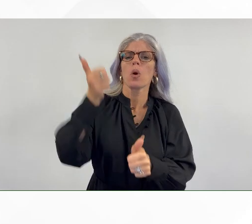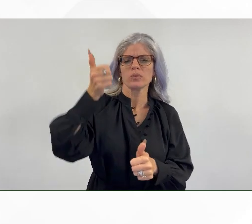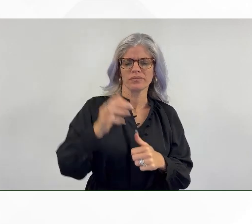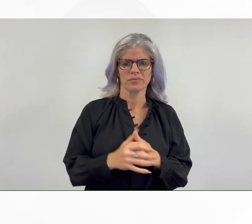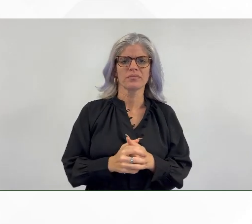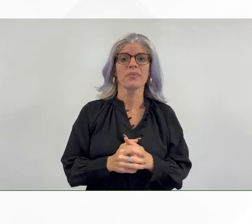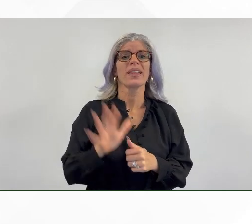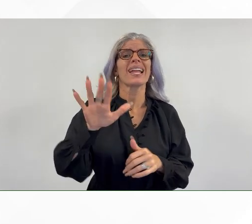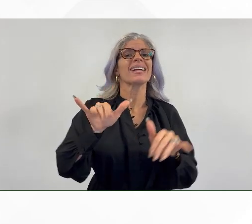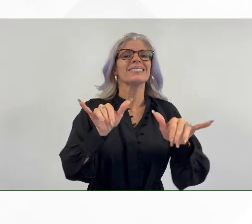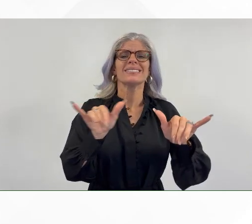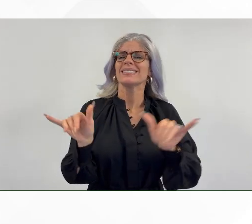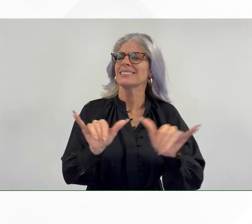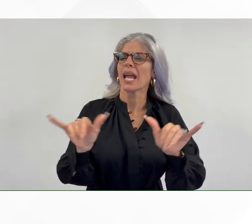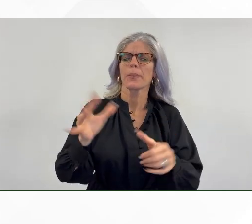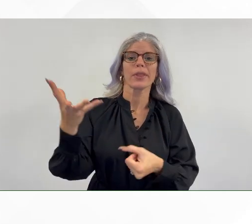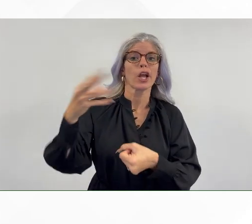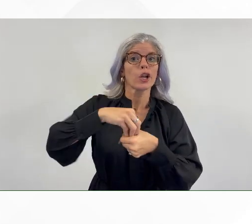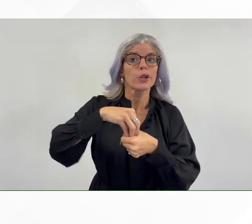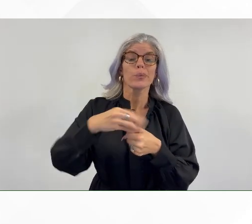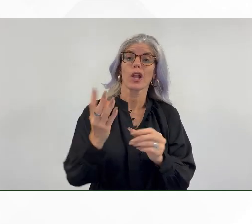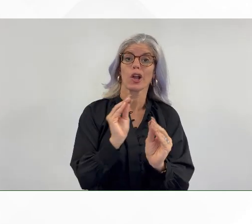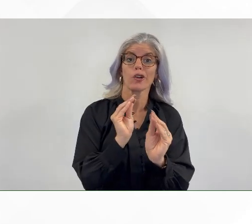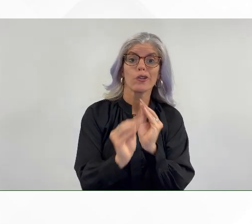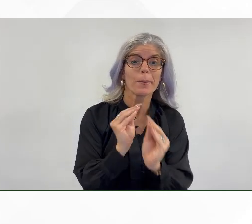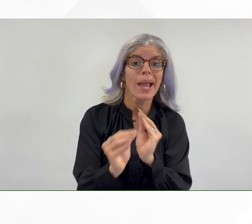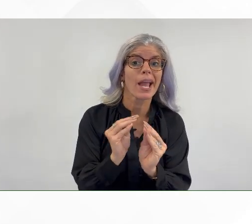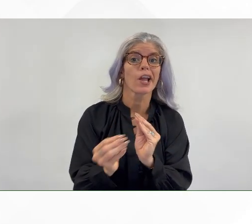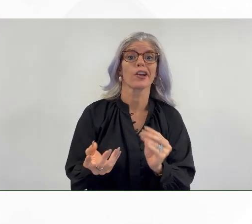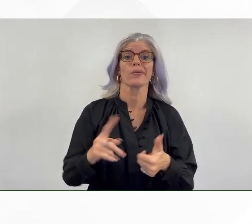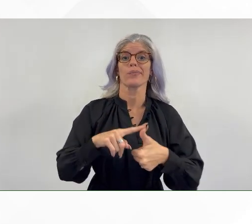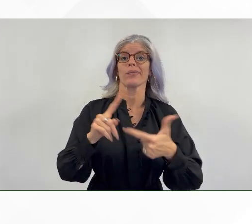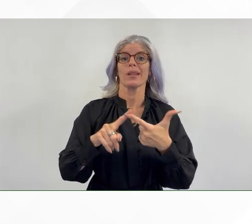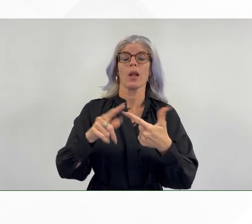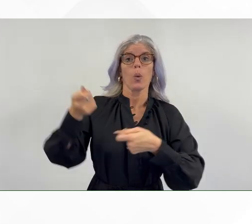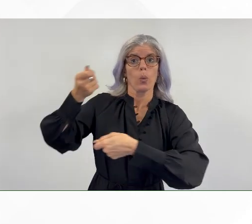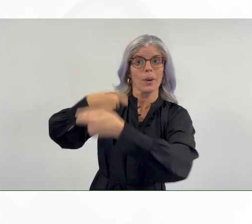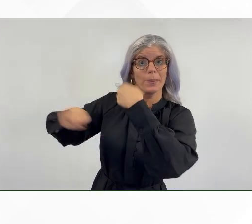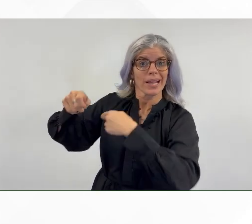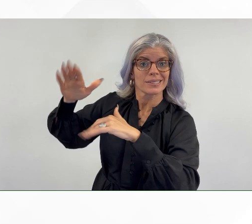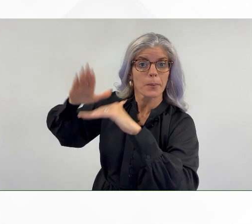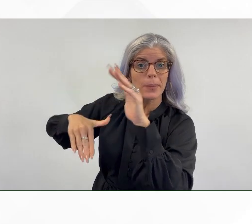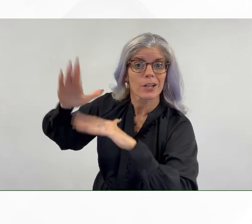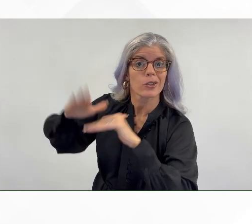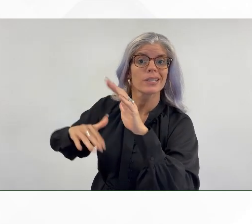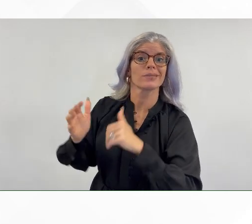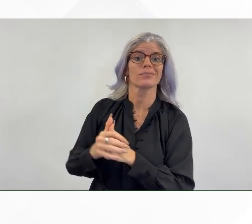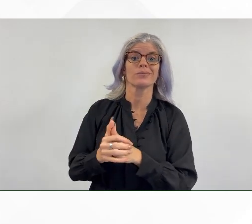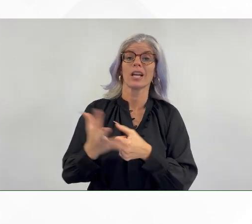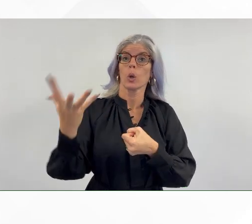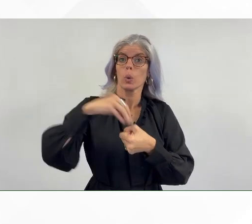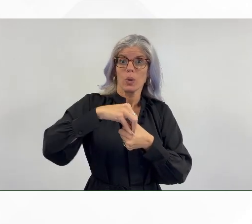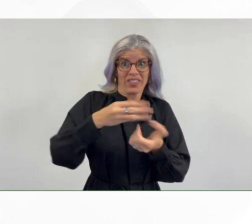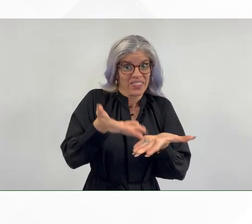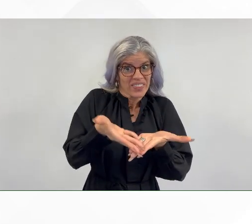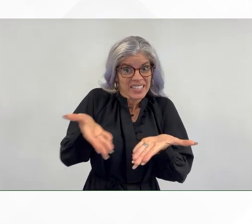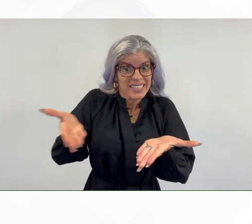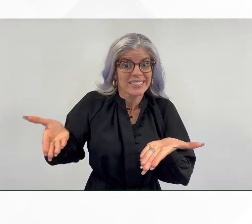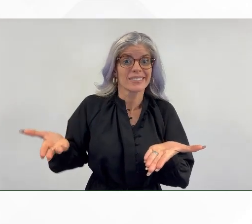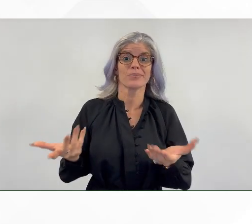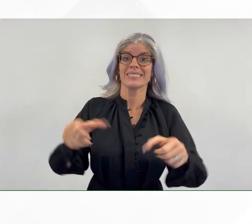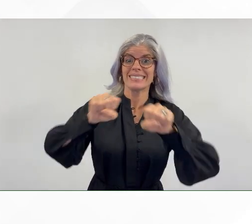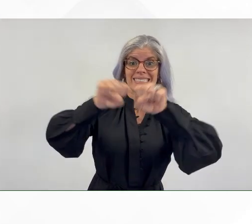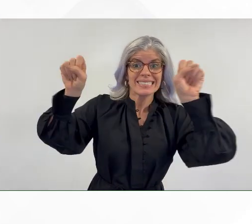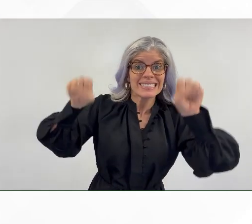of buildings, including their contents and systems, or their heavy equipment. Work required to restore damaged buildings will be